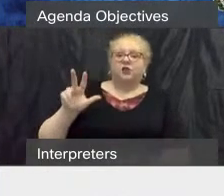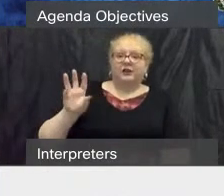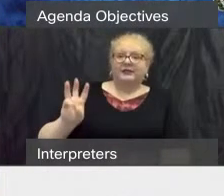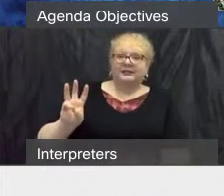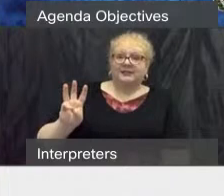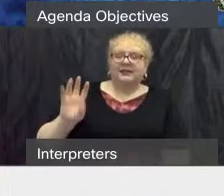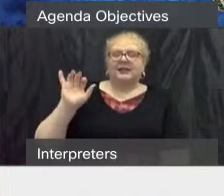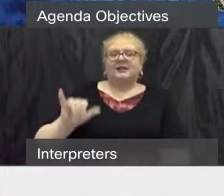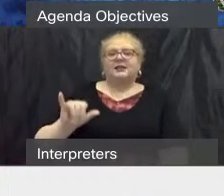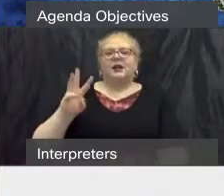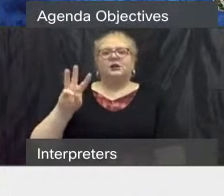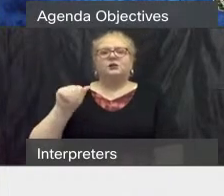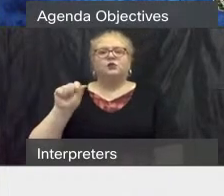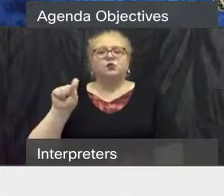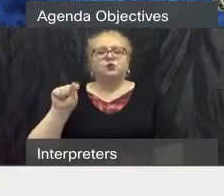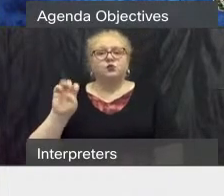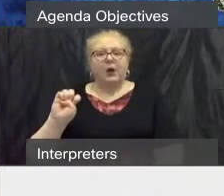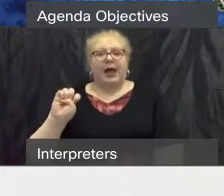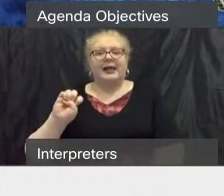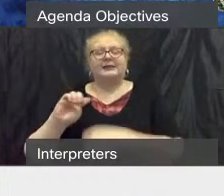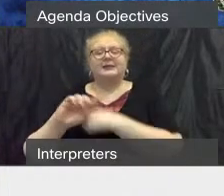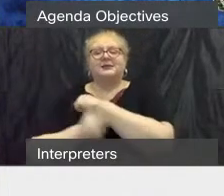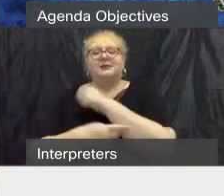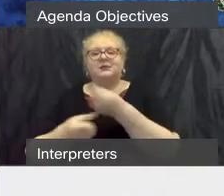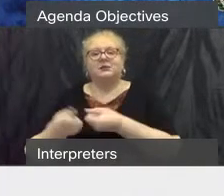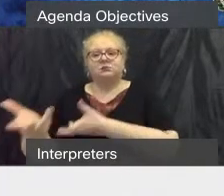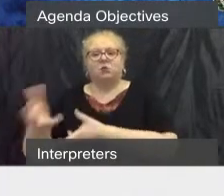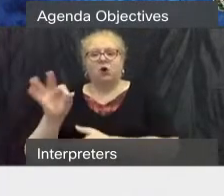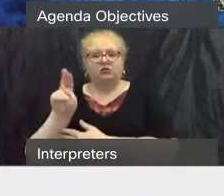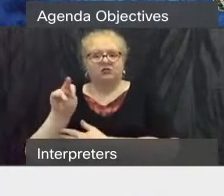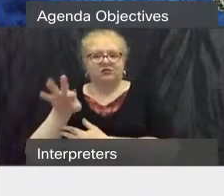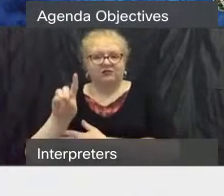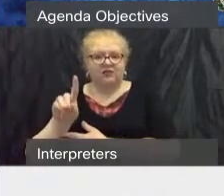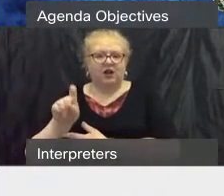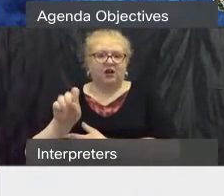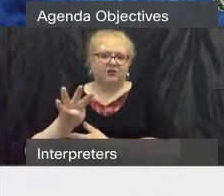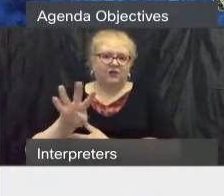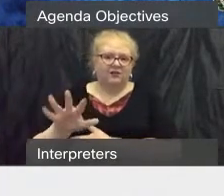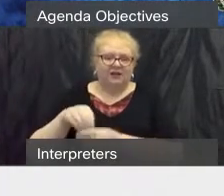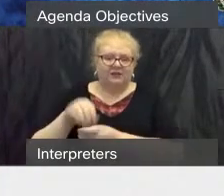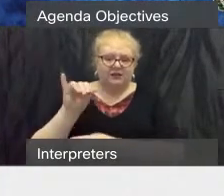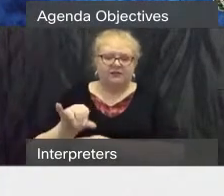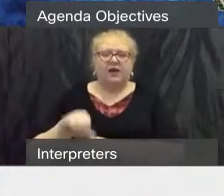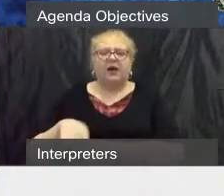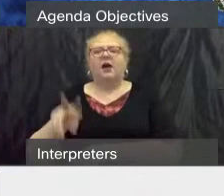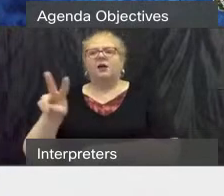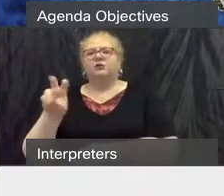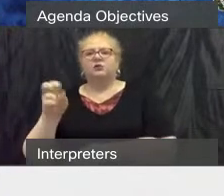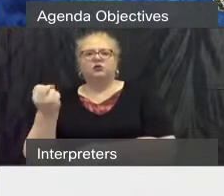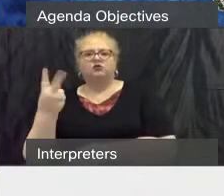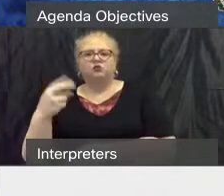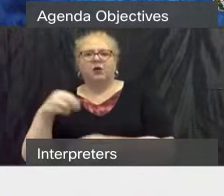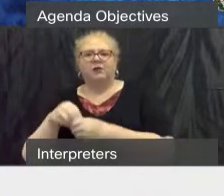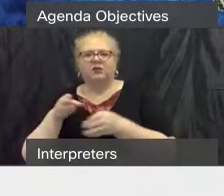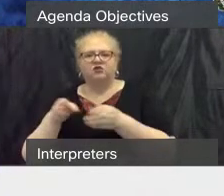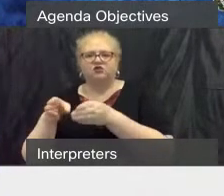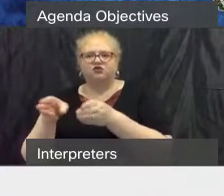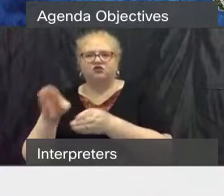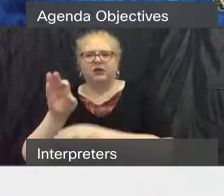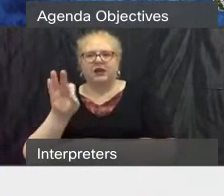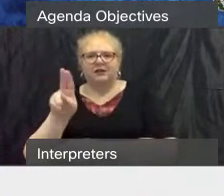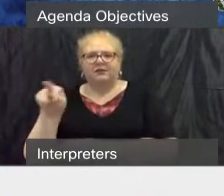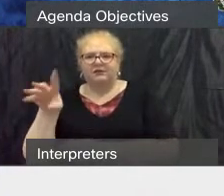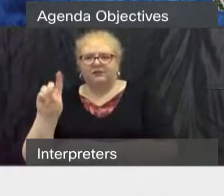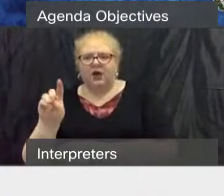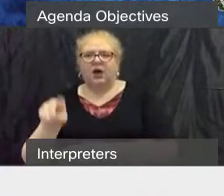you've got the waste disposal fund. There's 145 in that fund. There's 212 in the street fund, 62 in